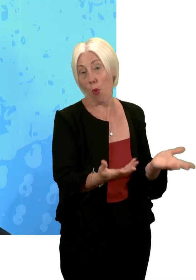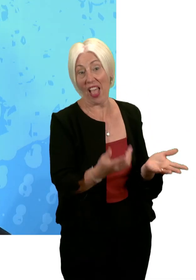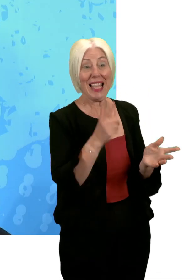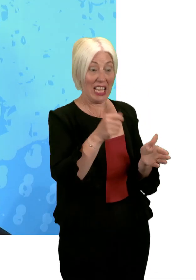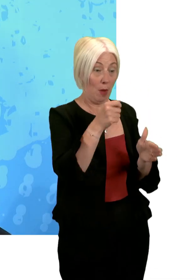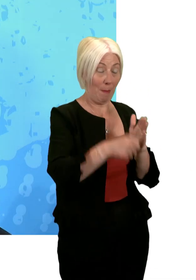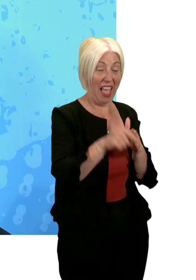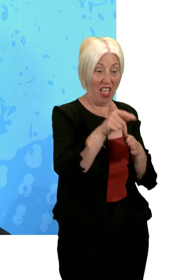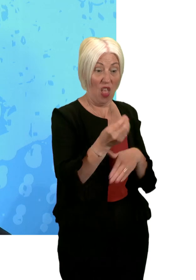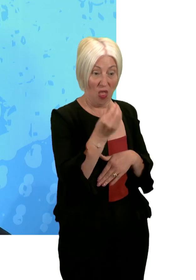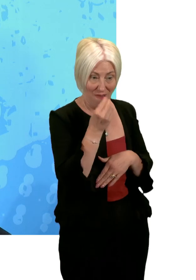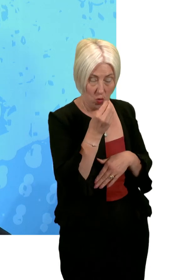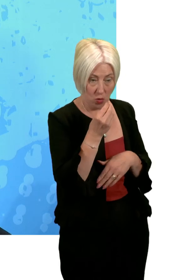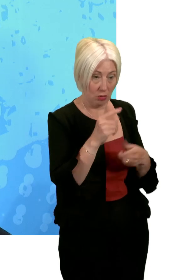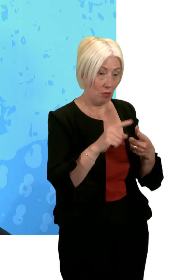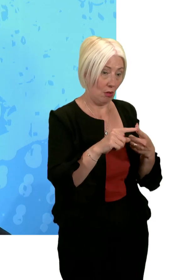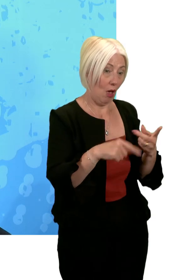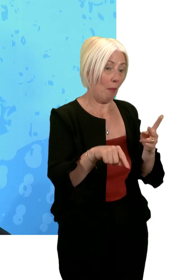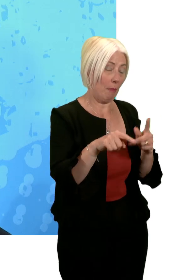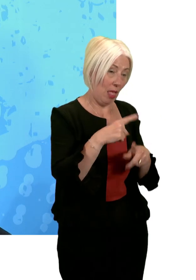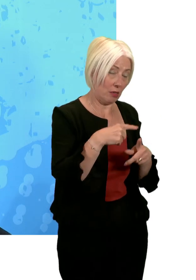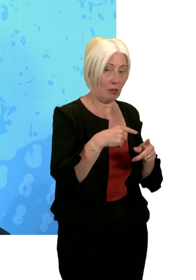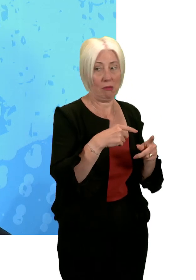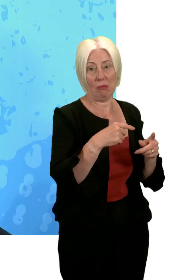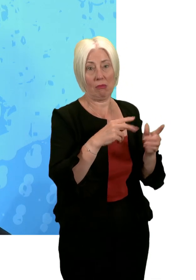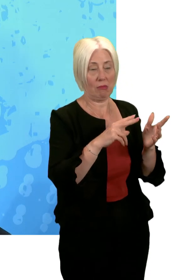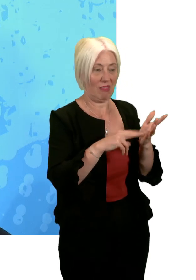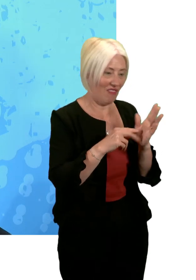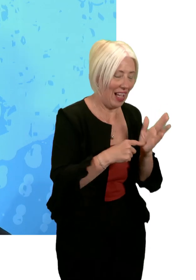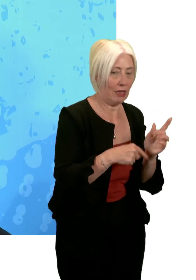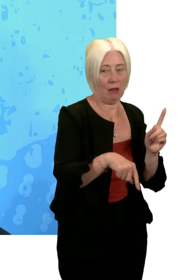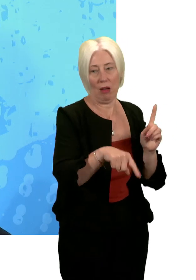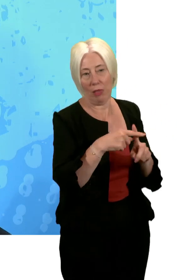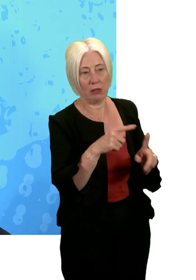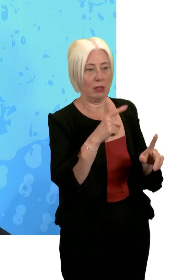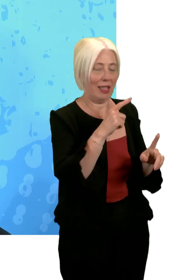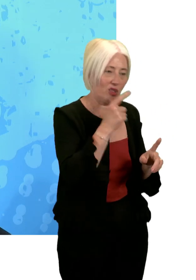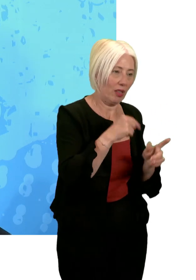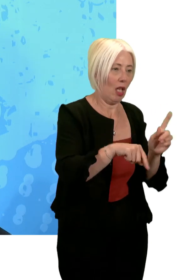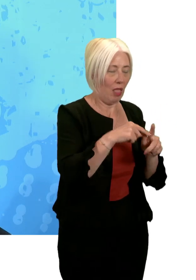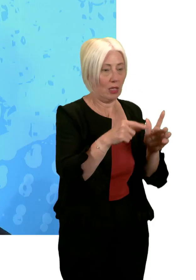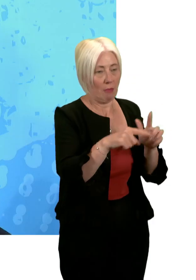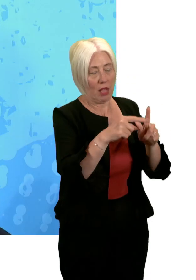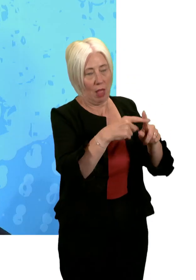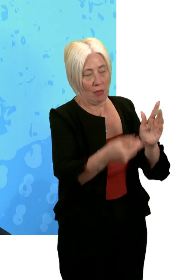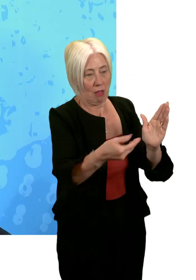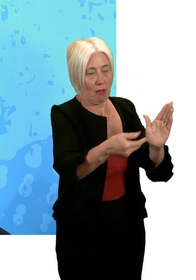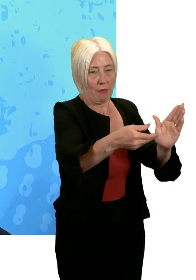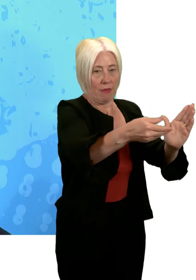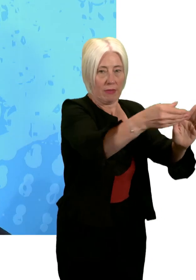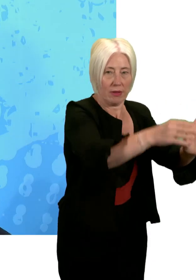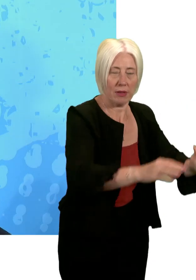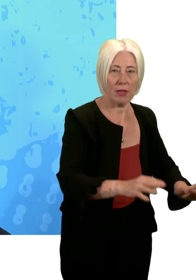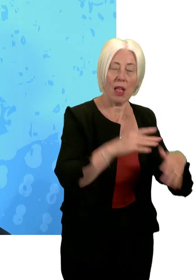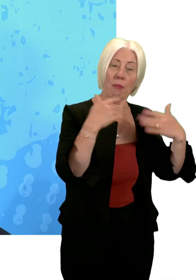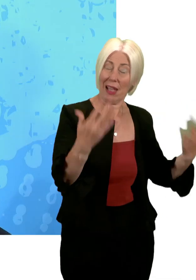for the scallop, which is 3 times the price of a chicken supreme, all that sort of stuff. And I would finish my email by saying, I thank you